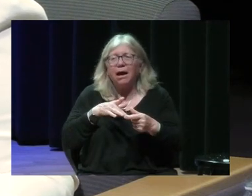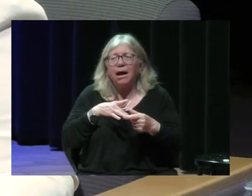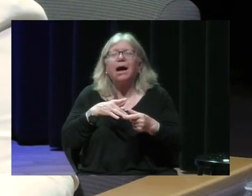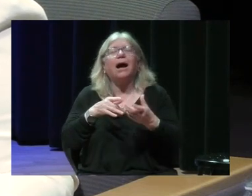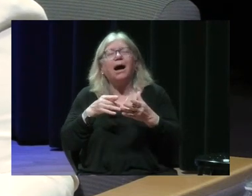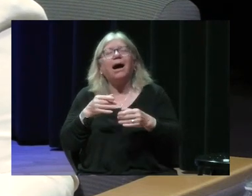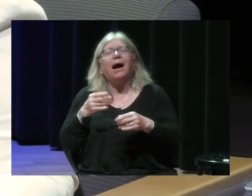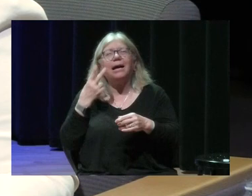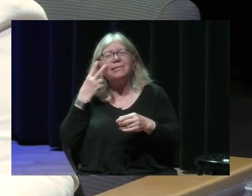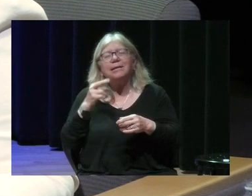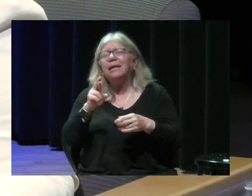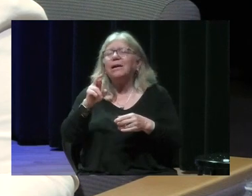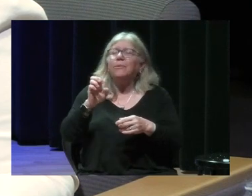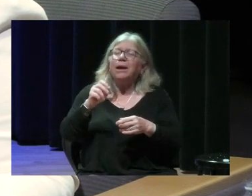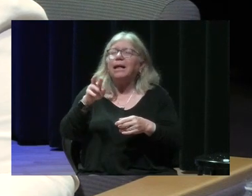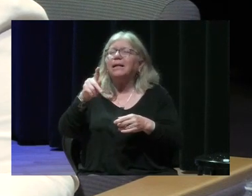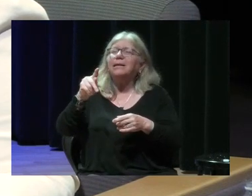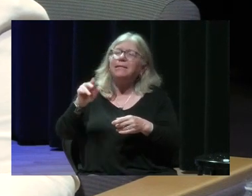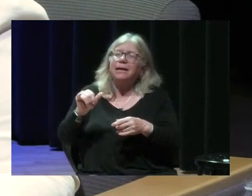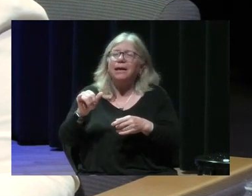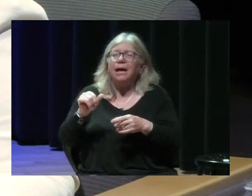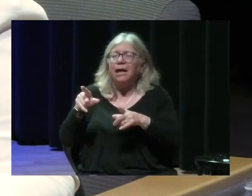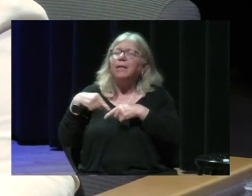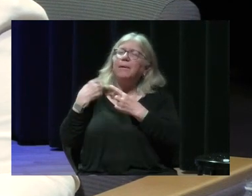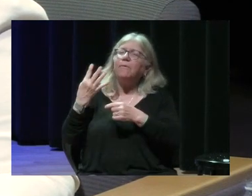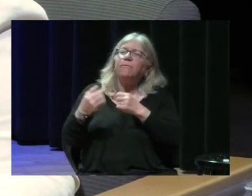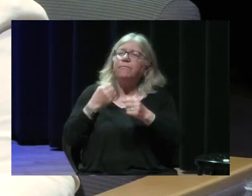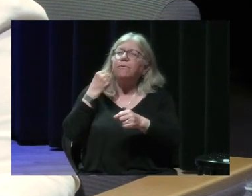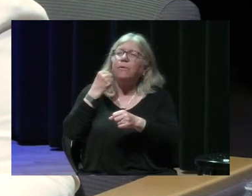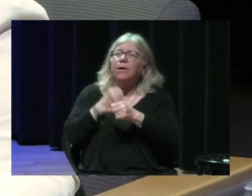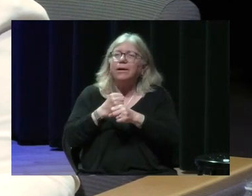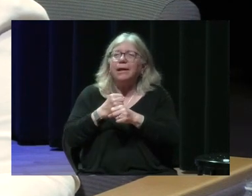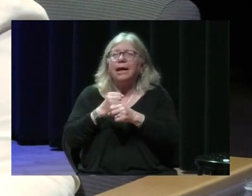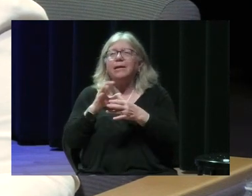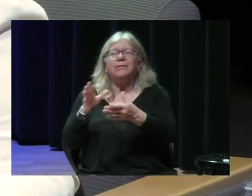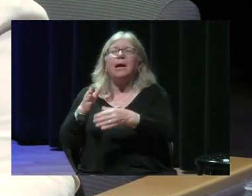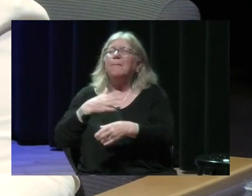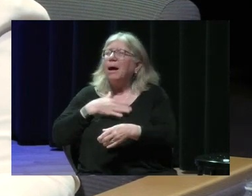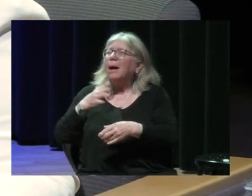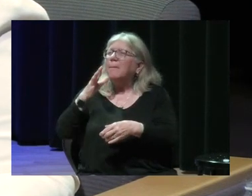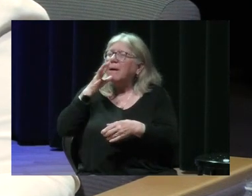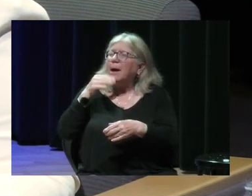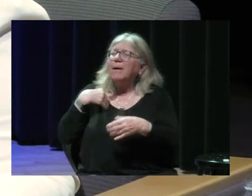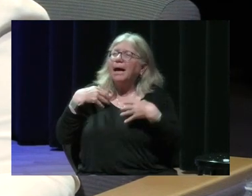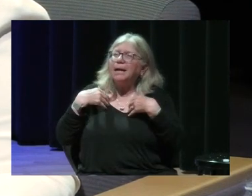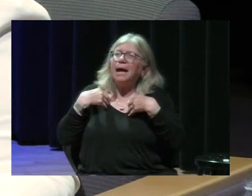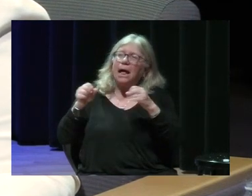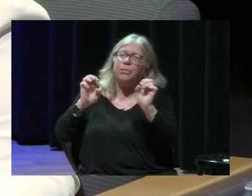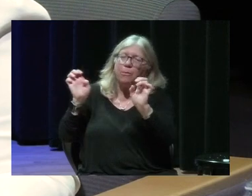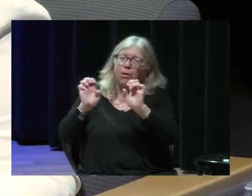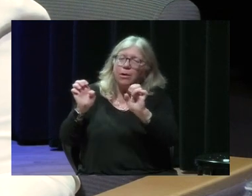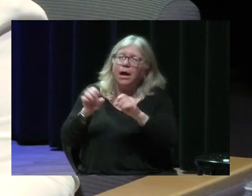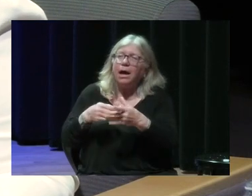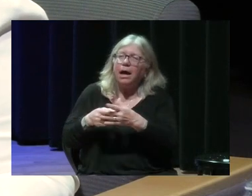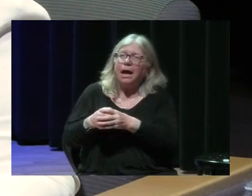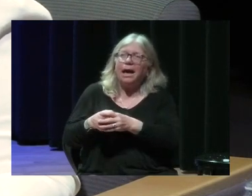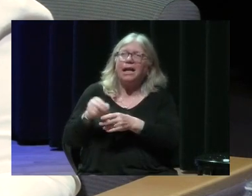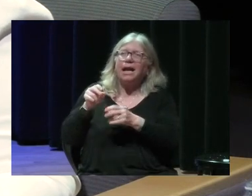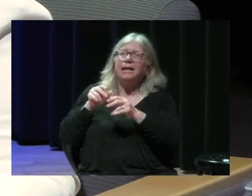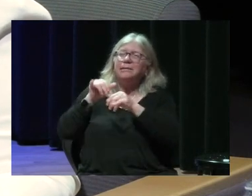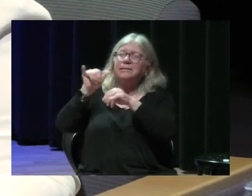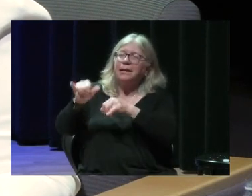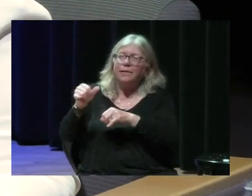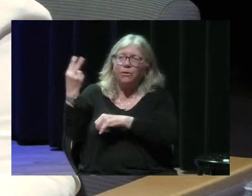of reality. I've spent the past 4 days dealing with a health emergency with my mom, and I sat with her for 2 very long days